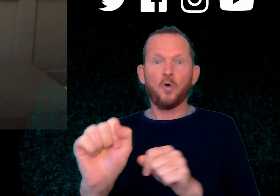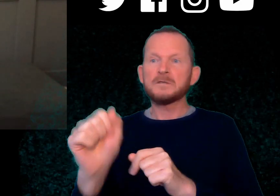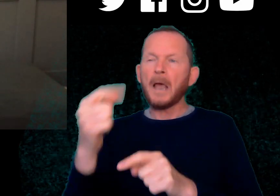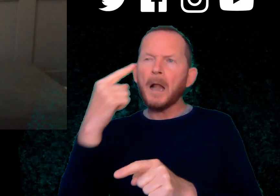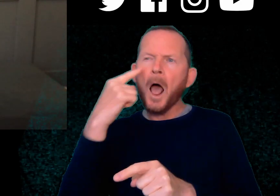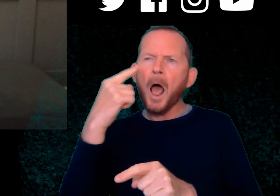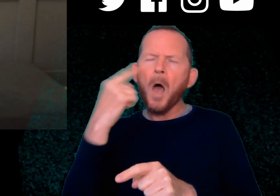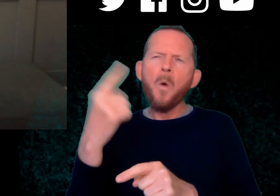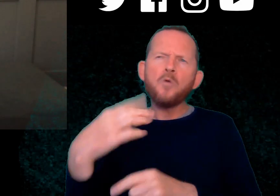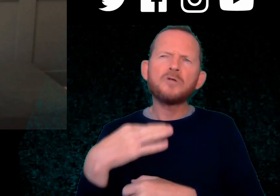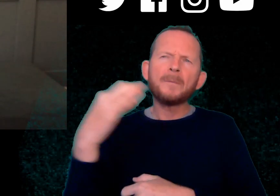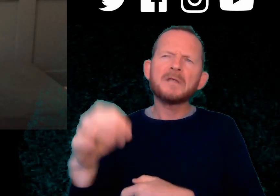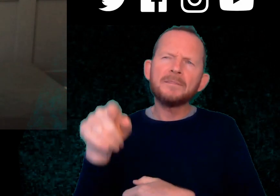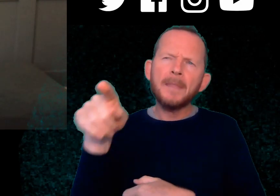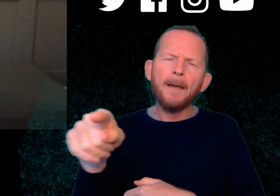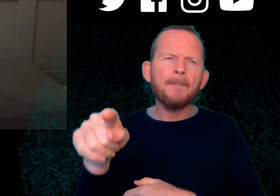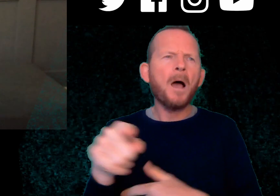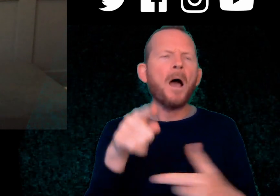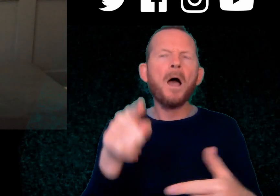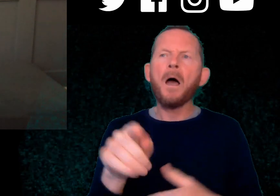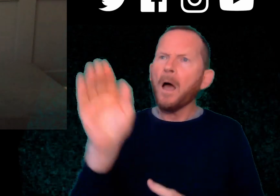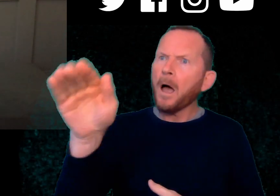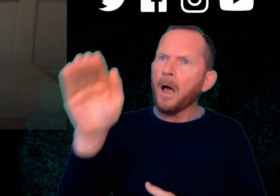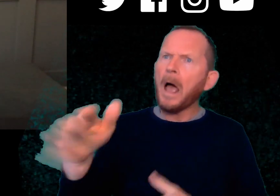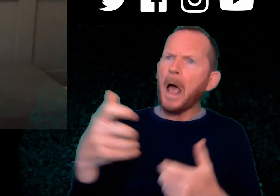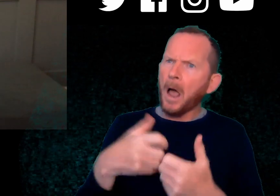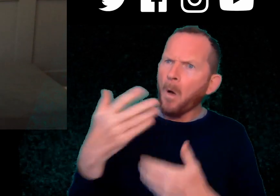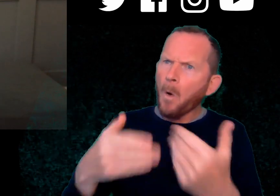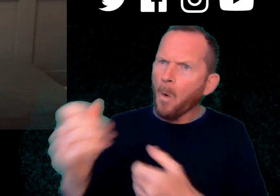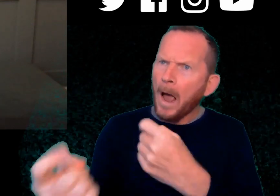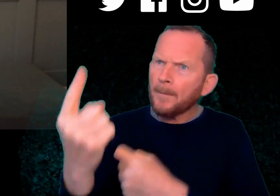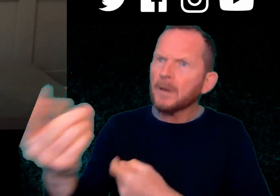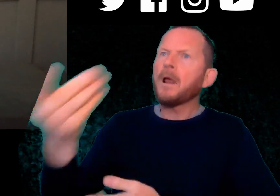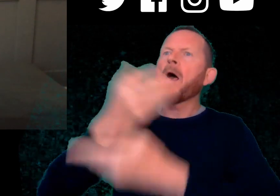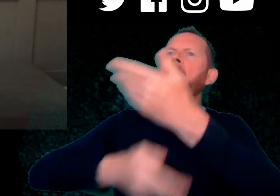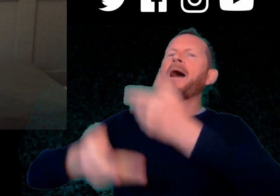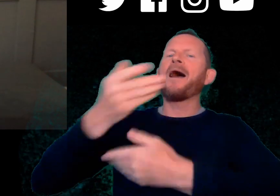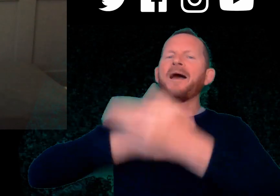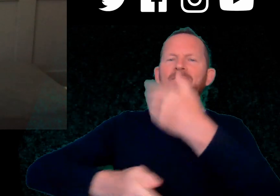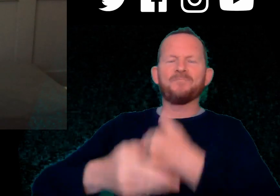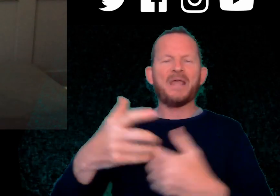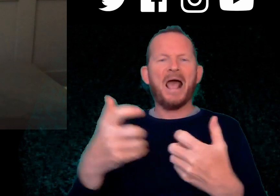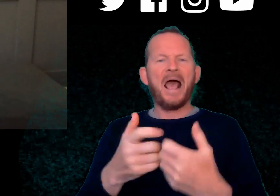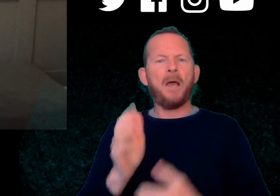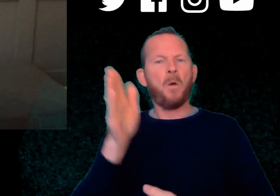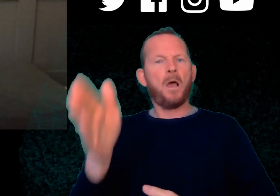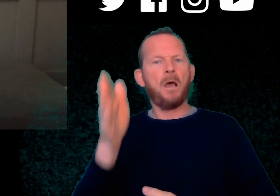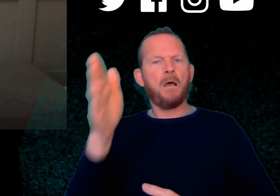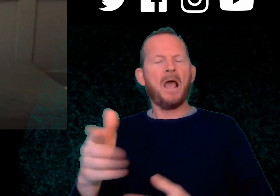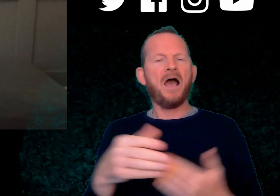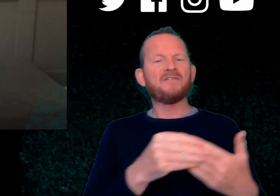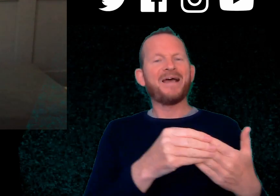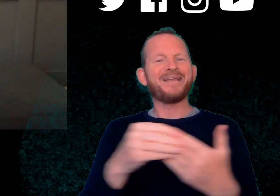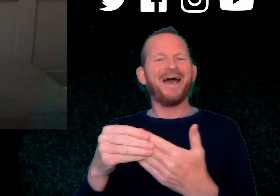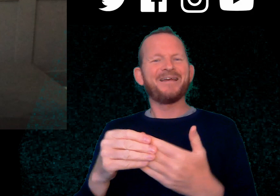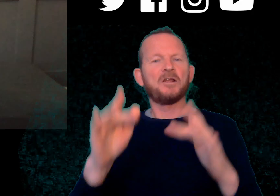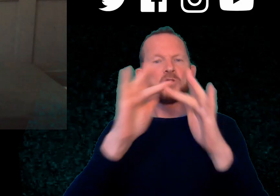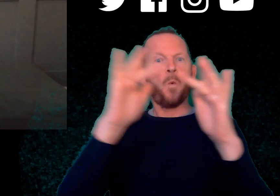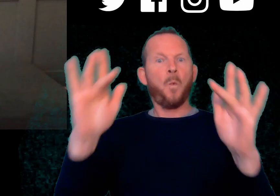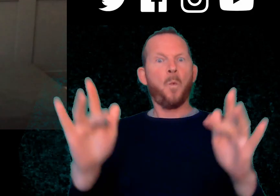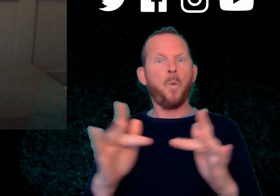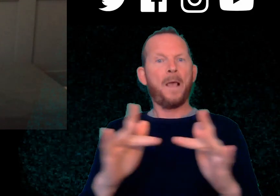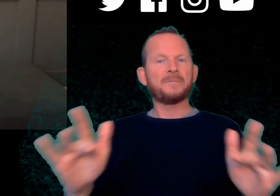you can look to see who represented those books and then reach out to those people directly. And how you normally reach out to them is they'll have some guidance